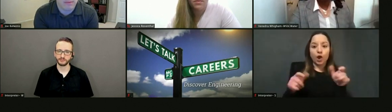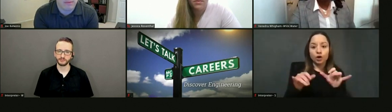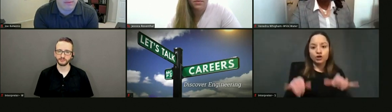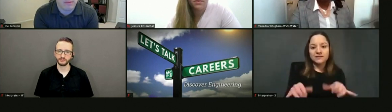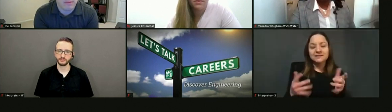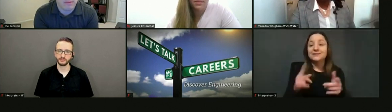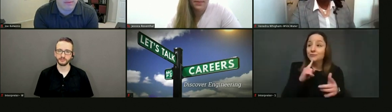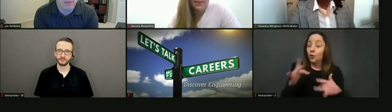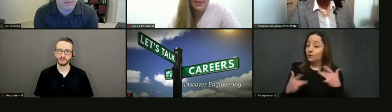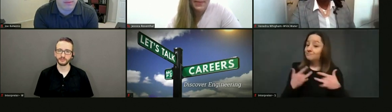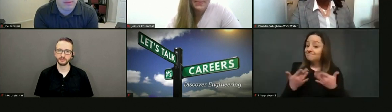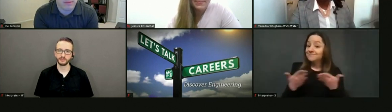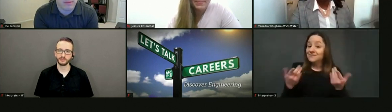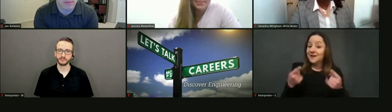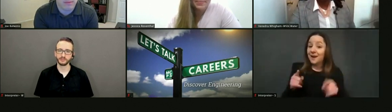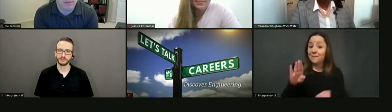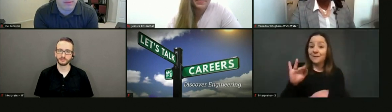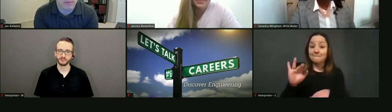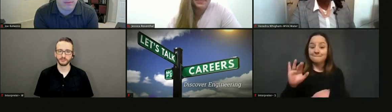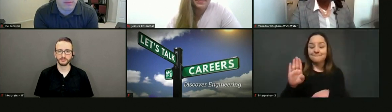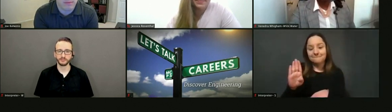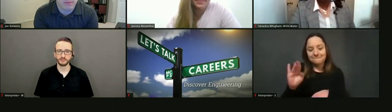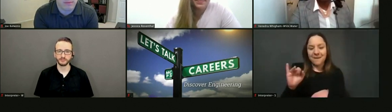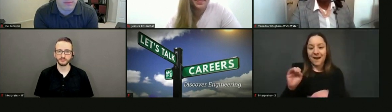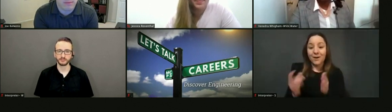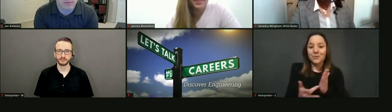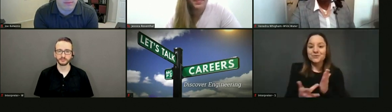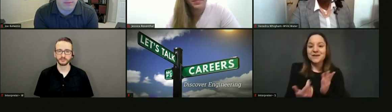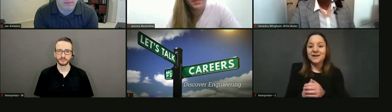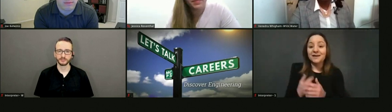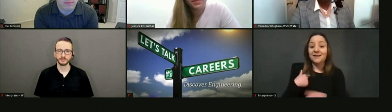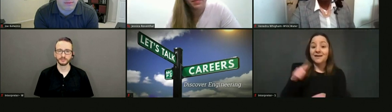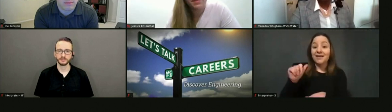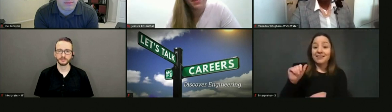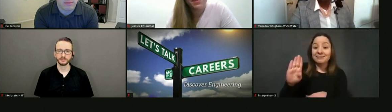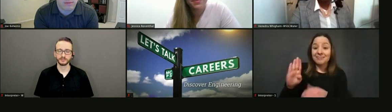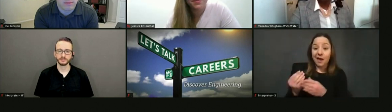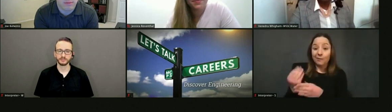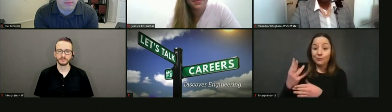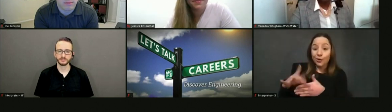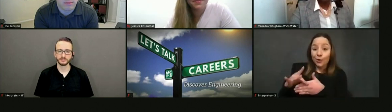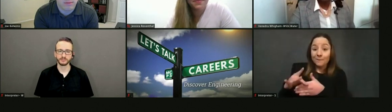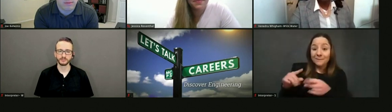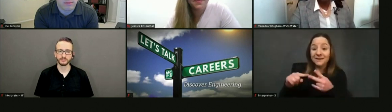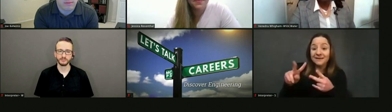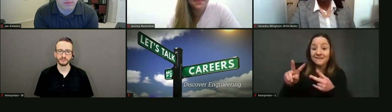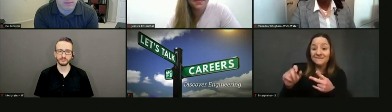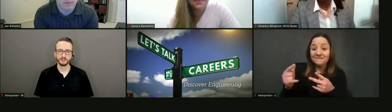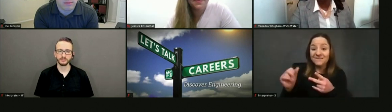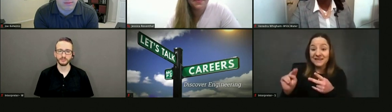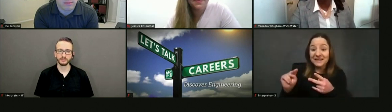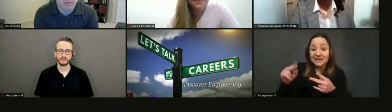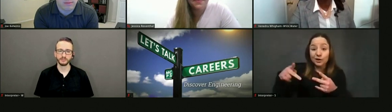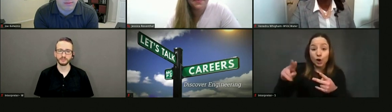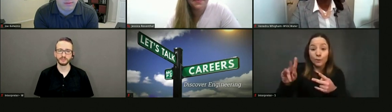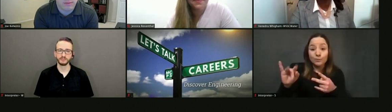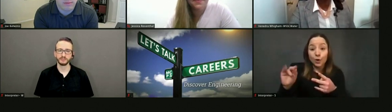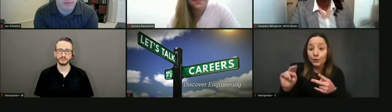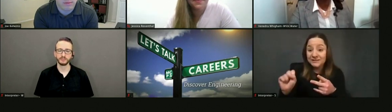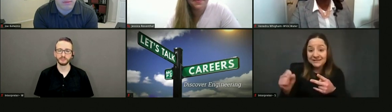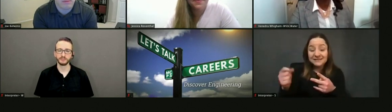of exciting things happening in biotech, right? We've got lab-grown meat and vegan proteins coming out all over, and I